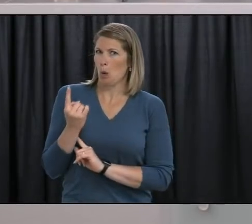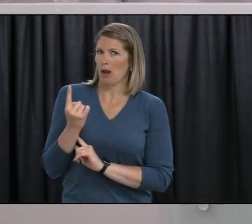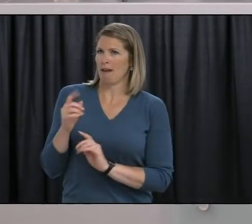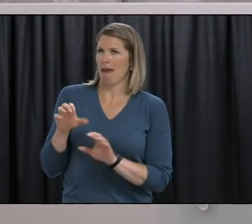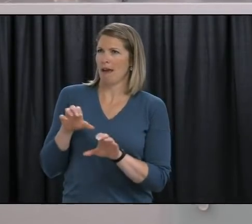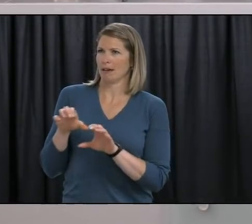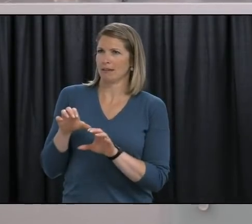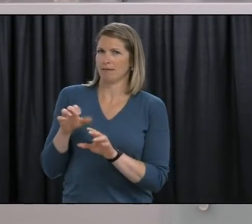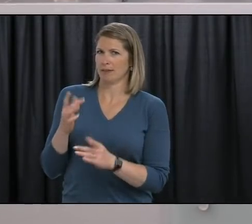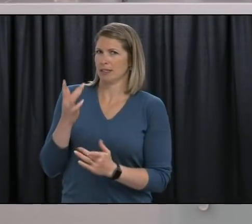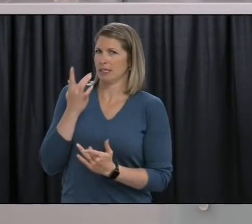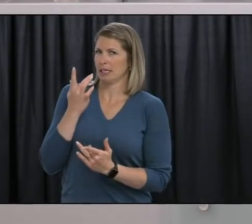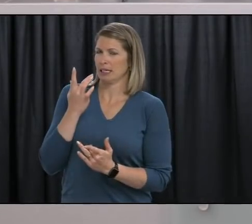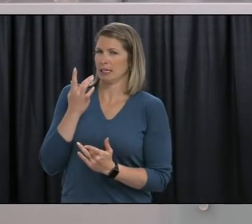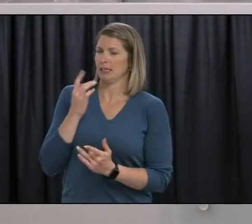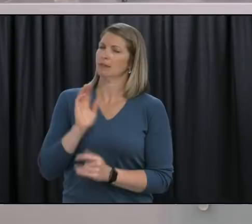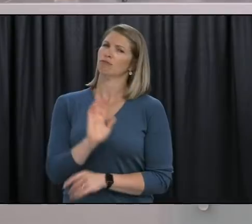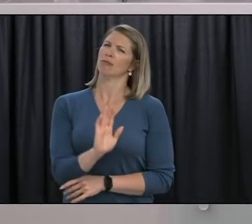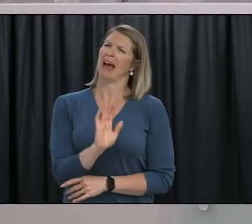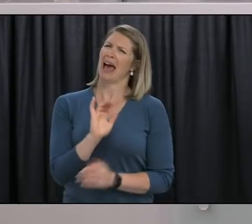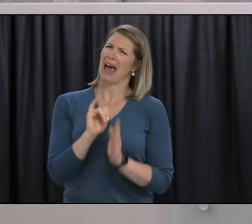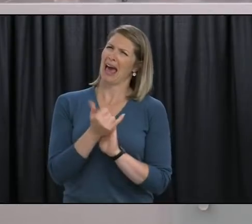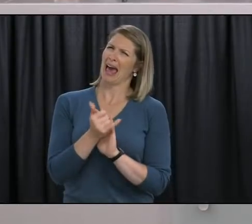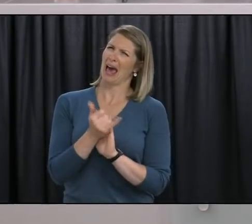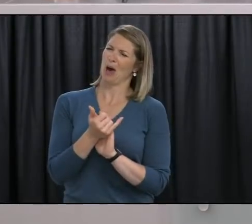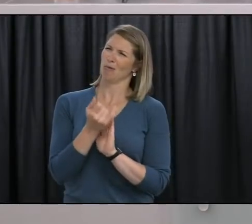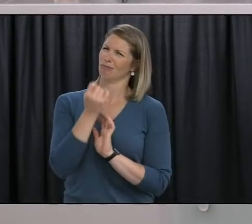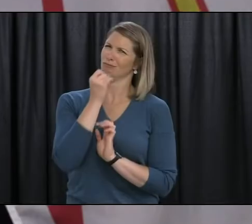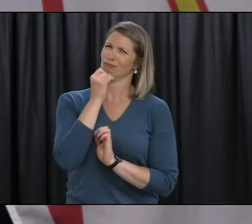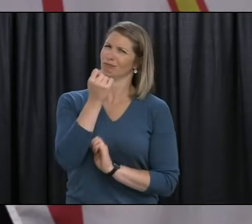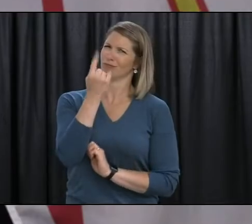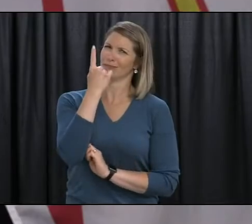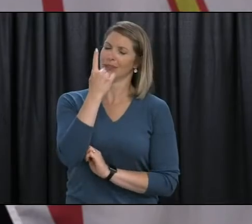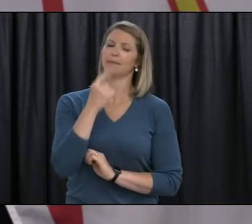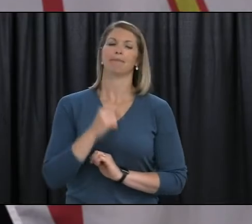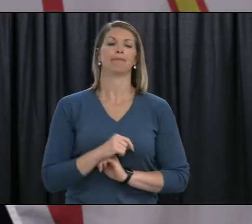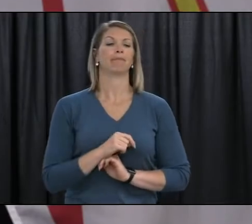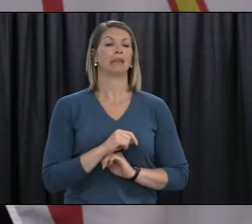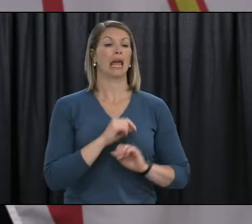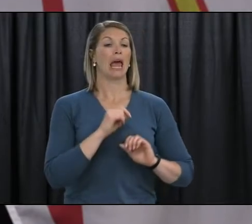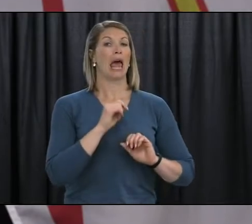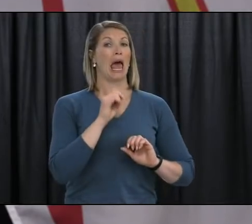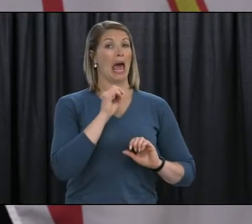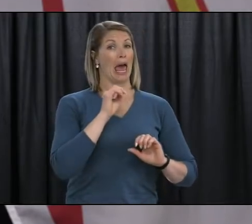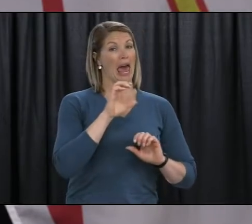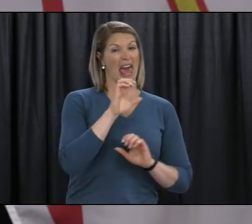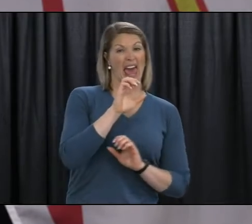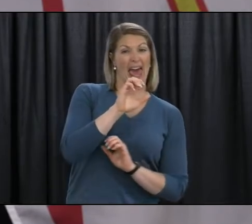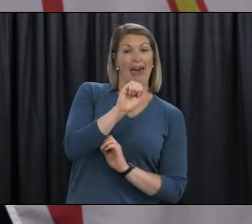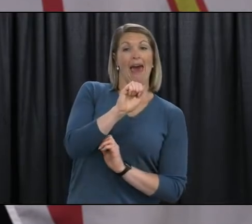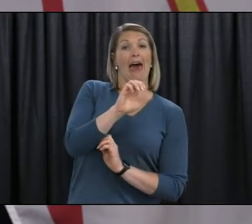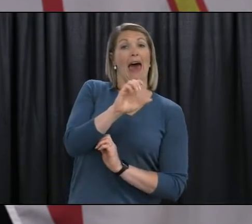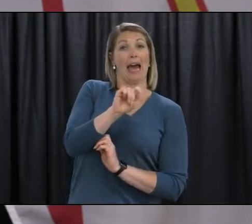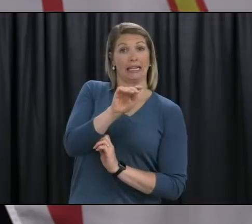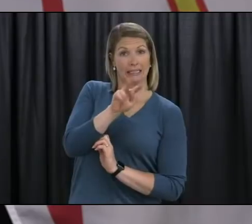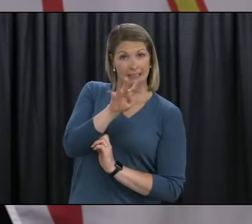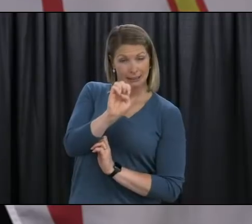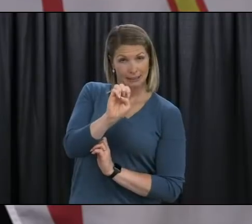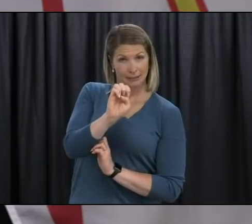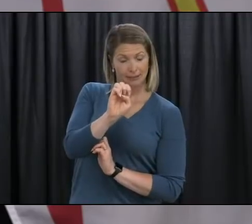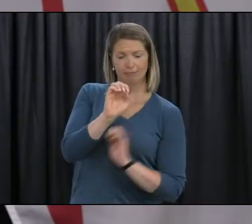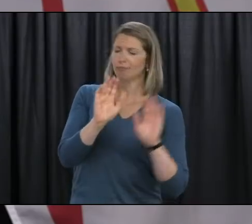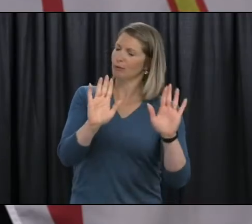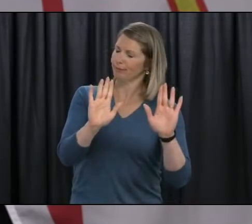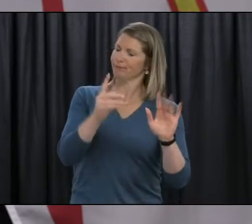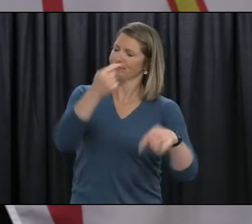So, active cases are defined in a couple of. So, okay, no, let me back